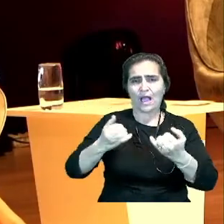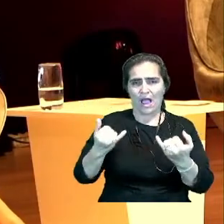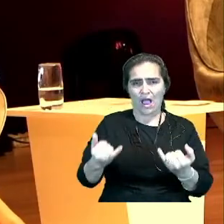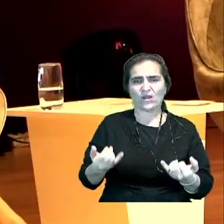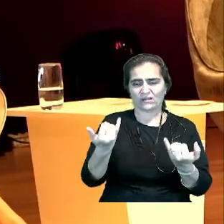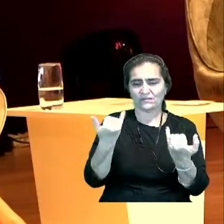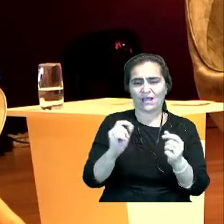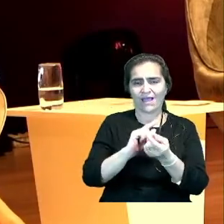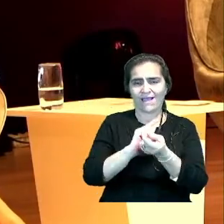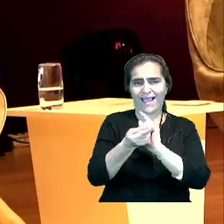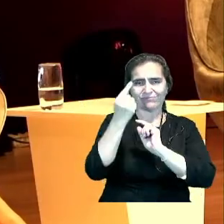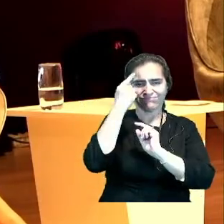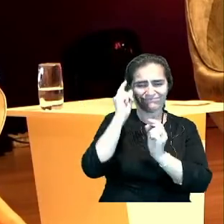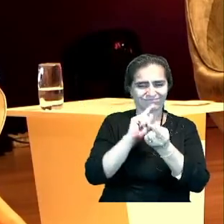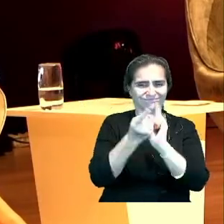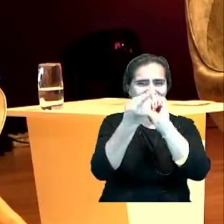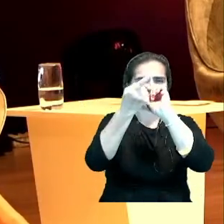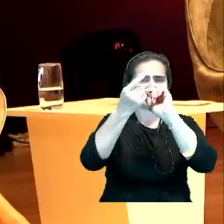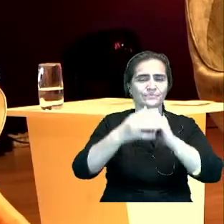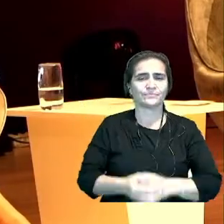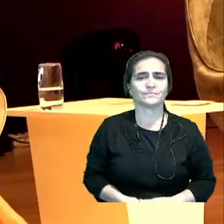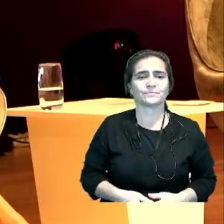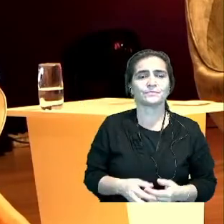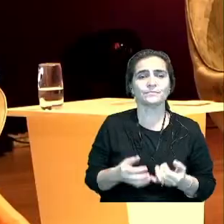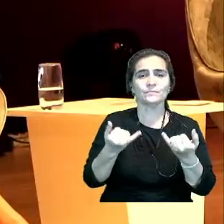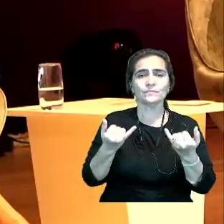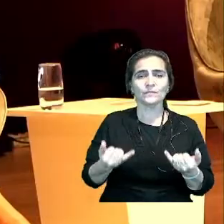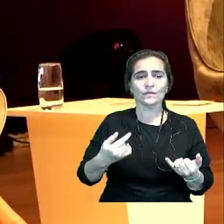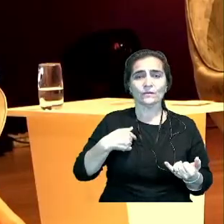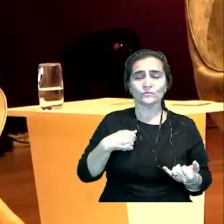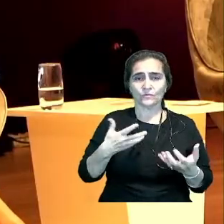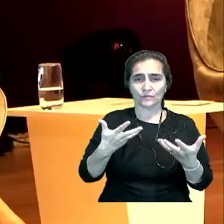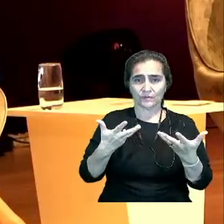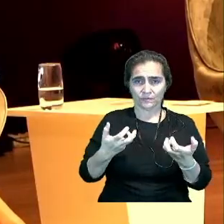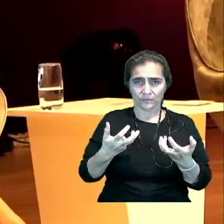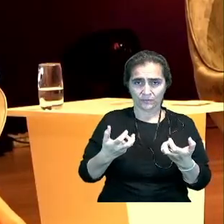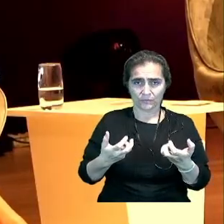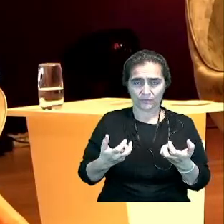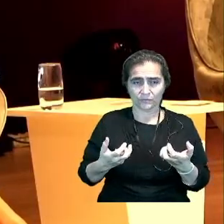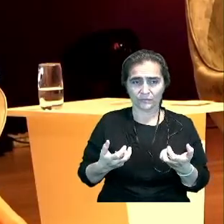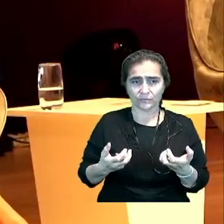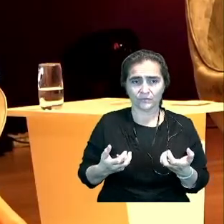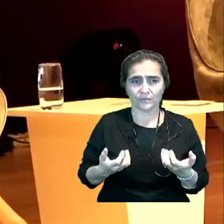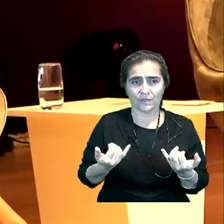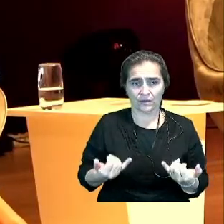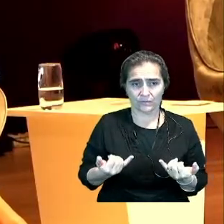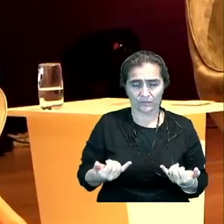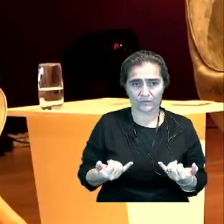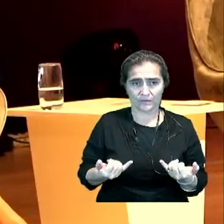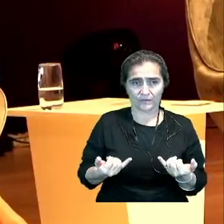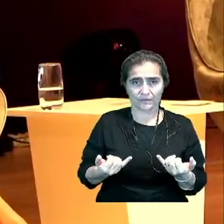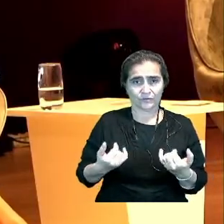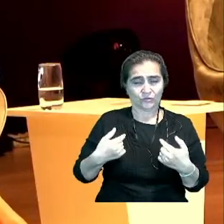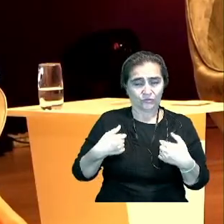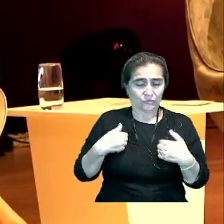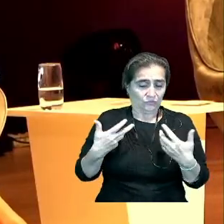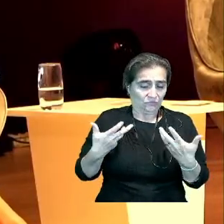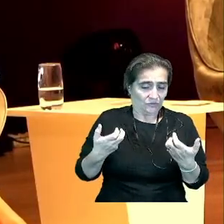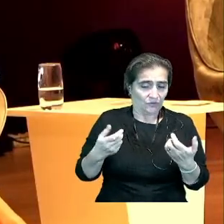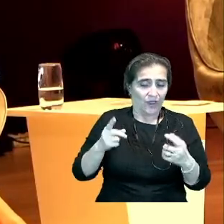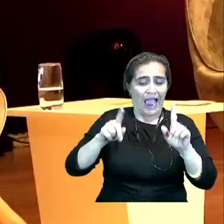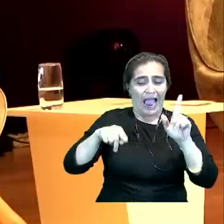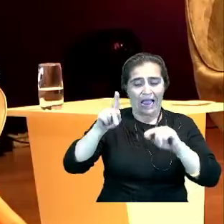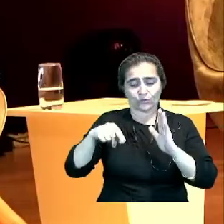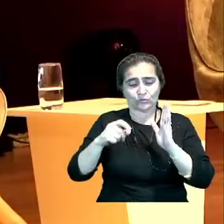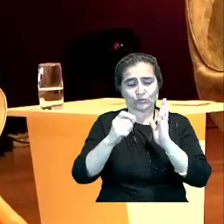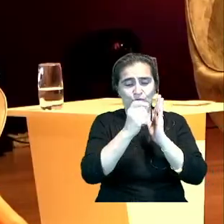Having said that, I would like to use this space and